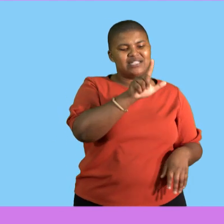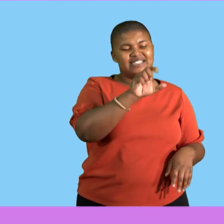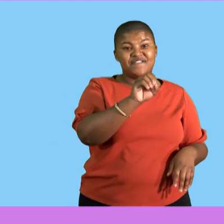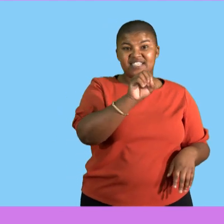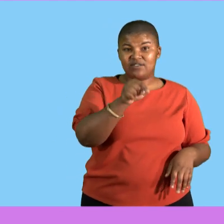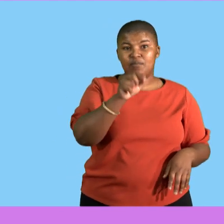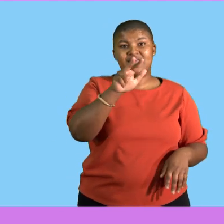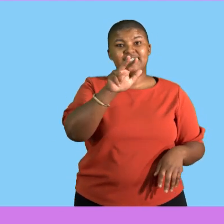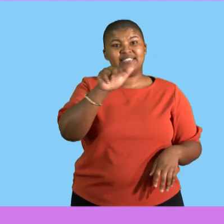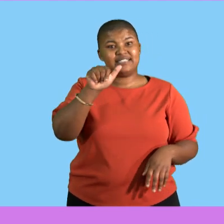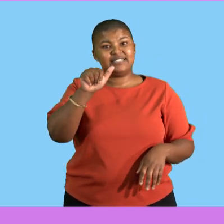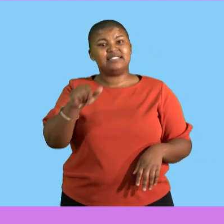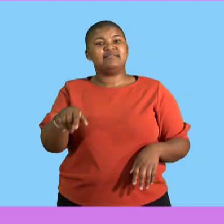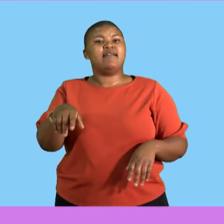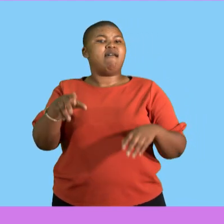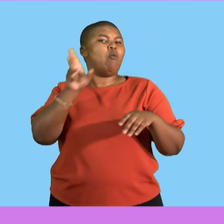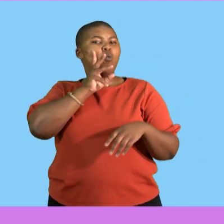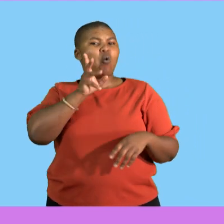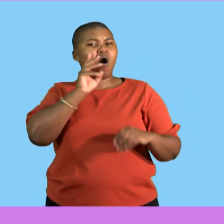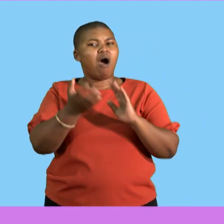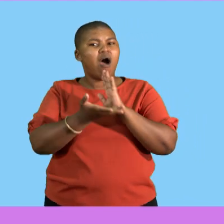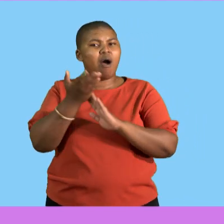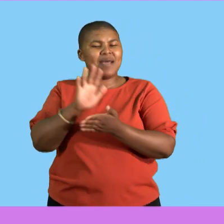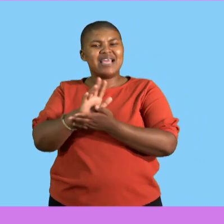10.5%. Electricity